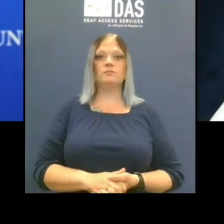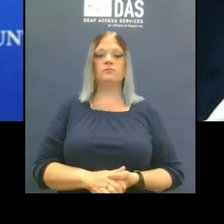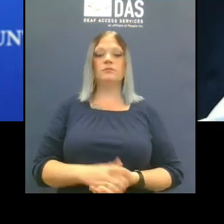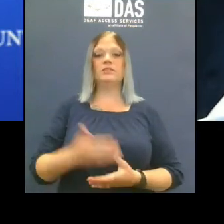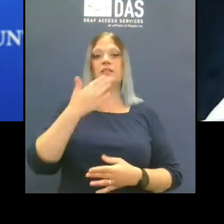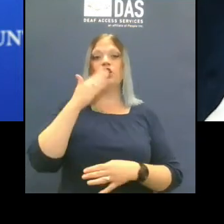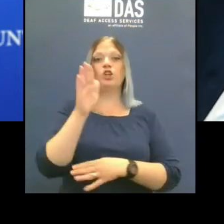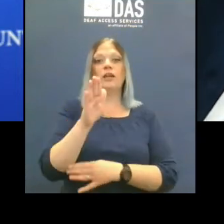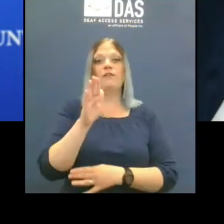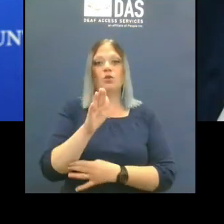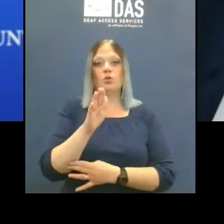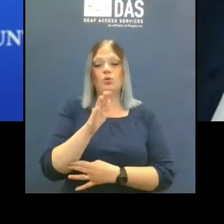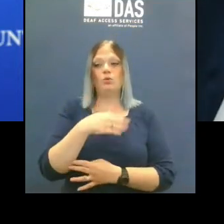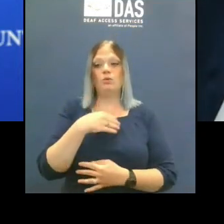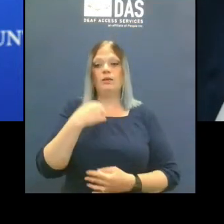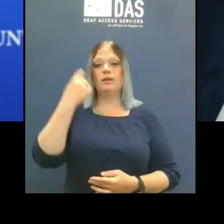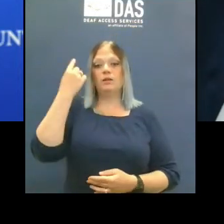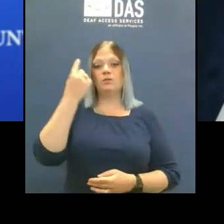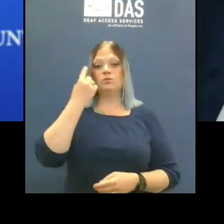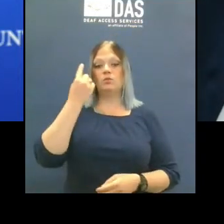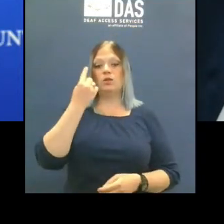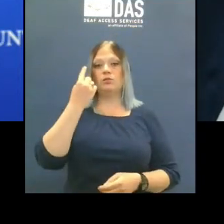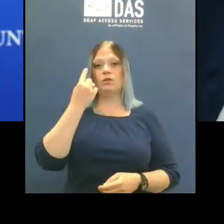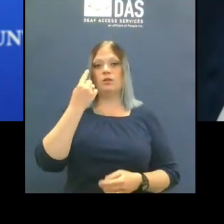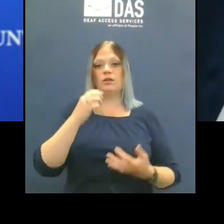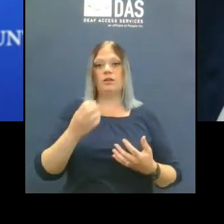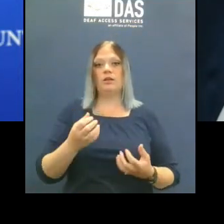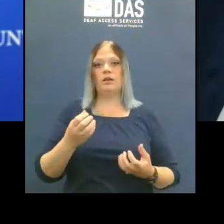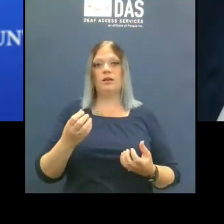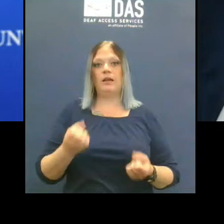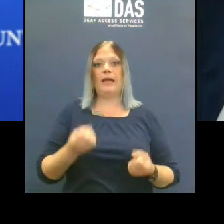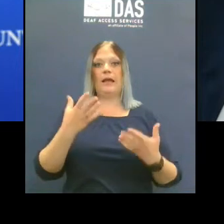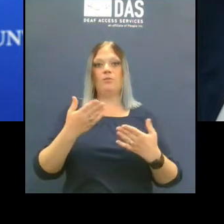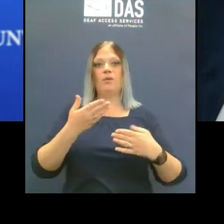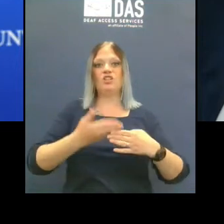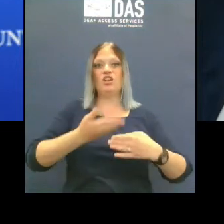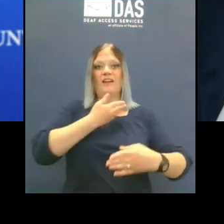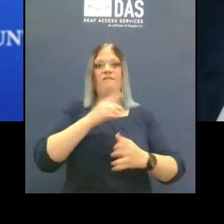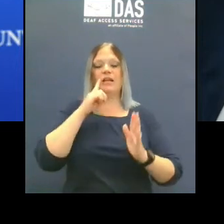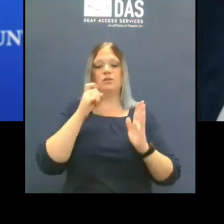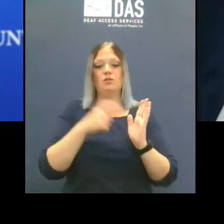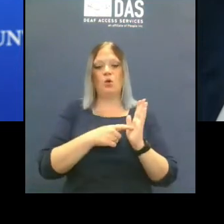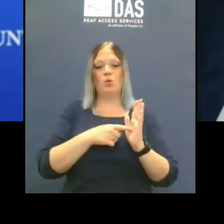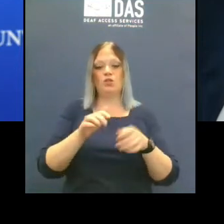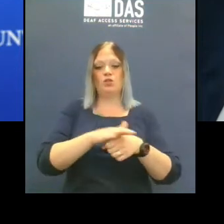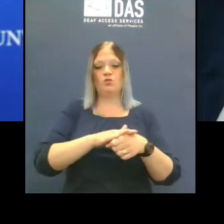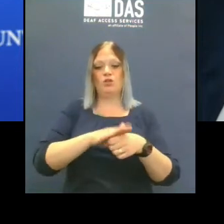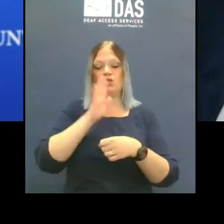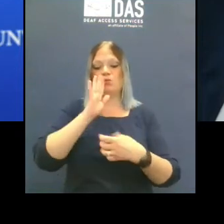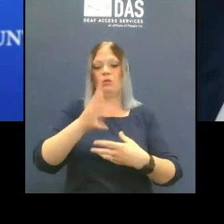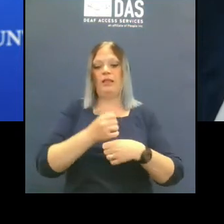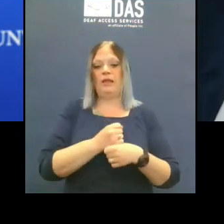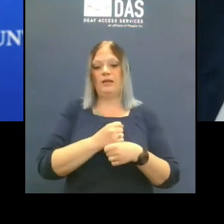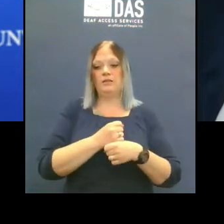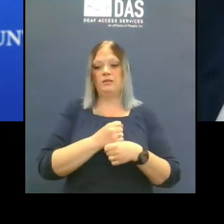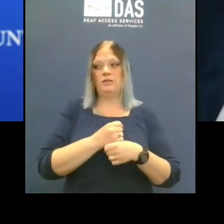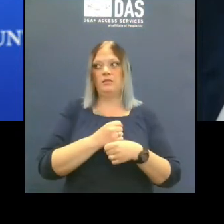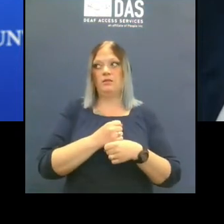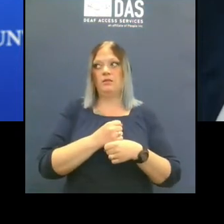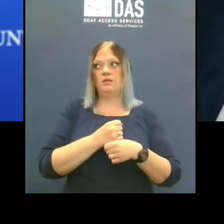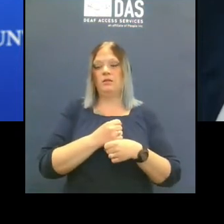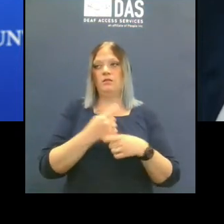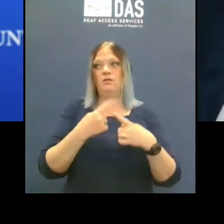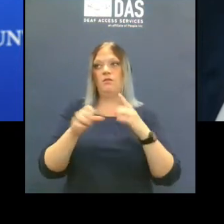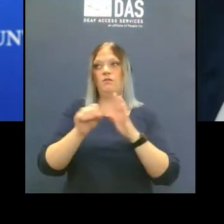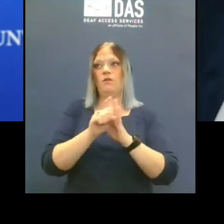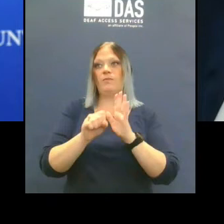Good afternoon. I was wondering, how much advance notice do you think the region will be getting from